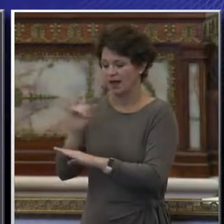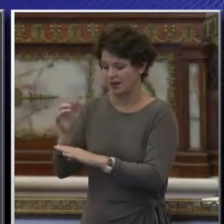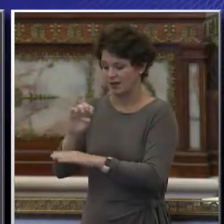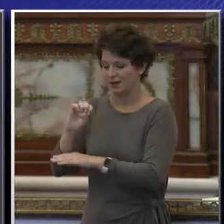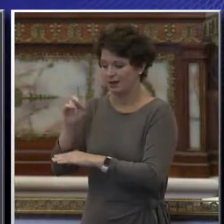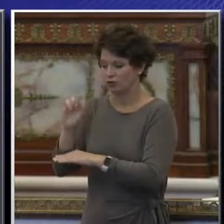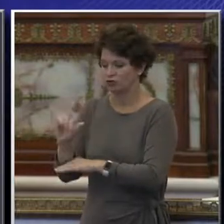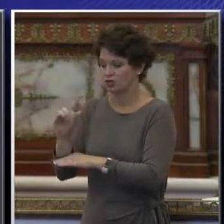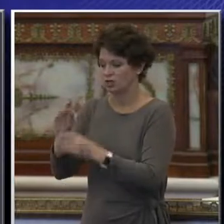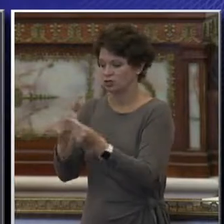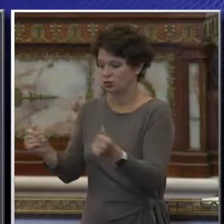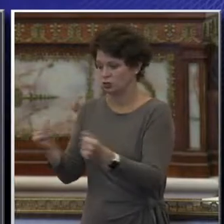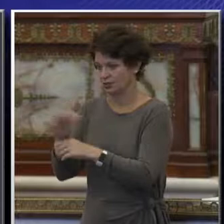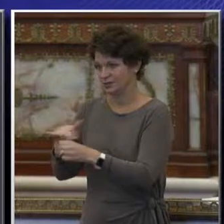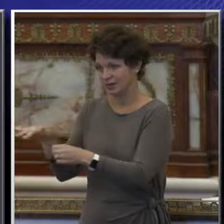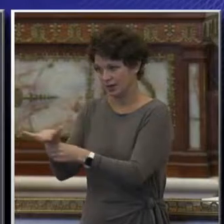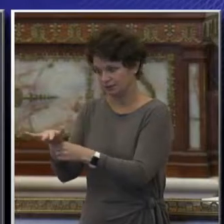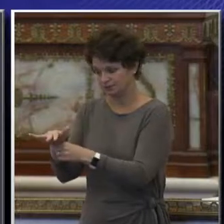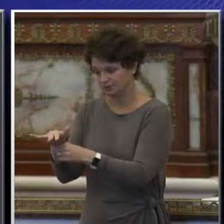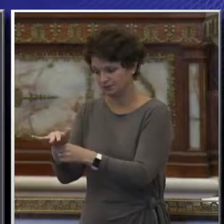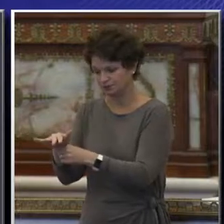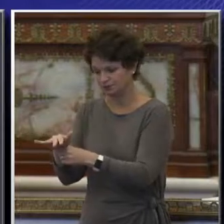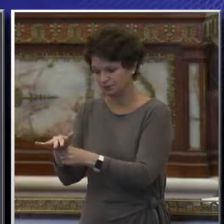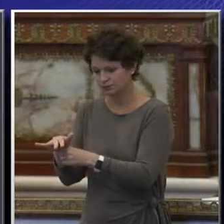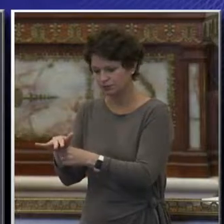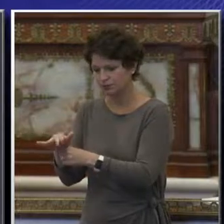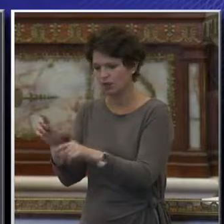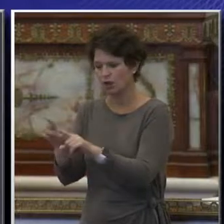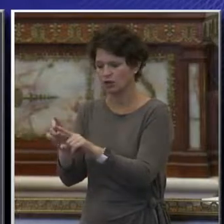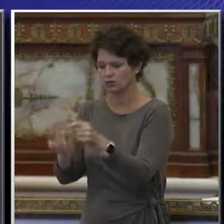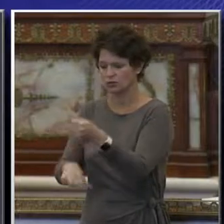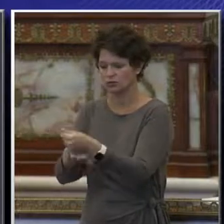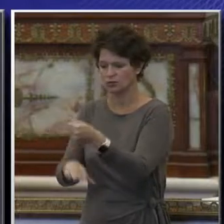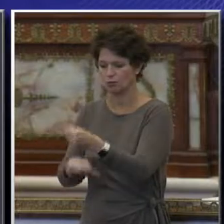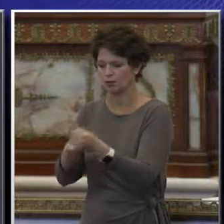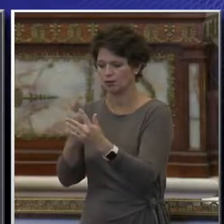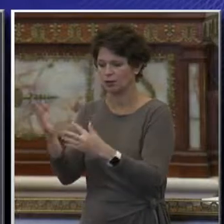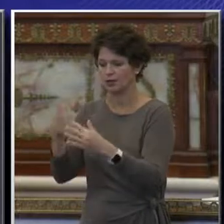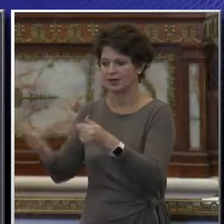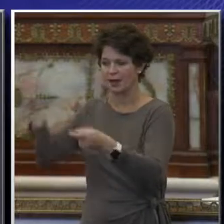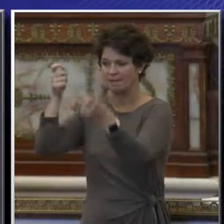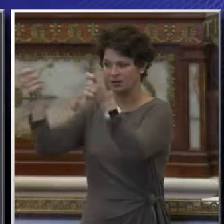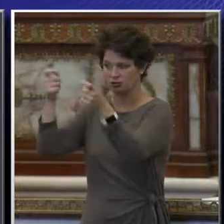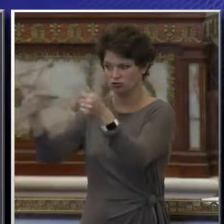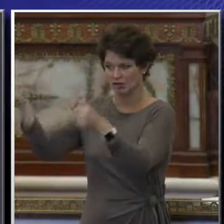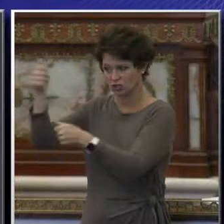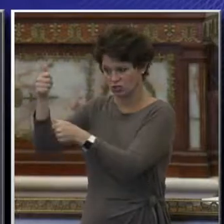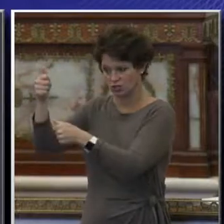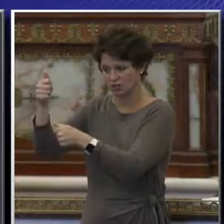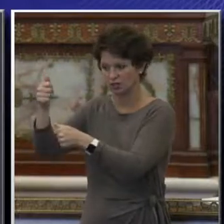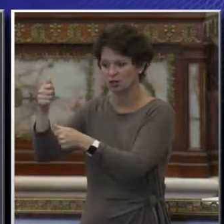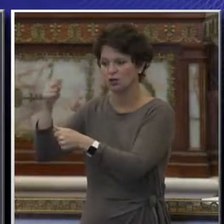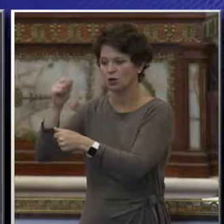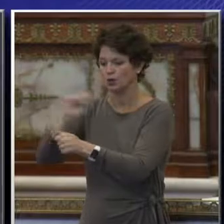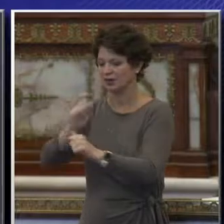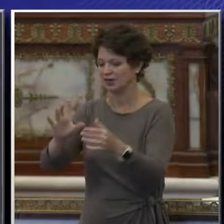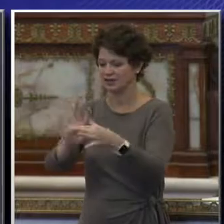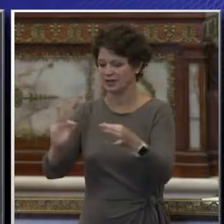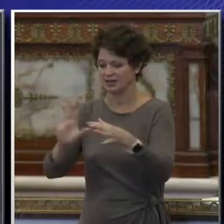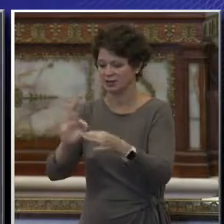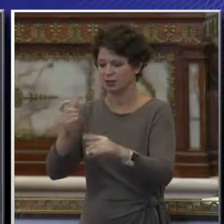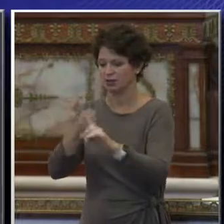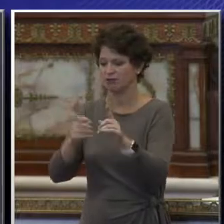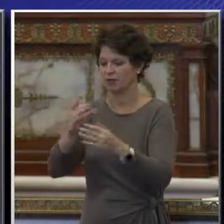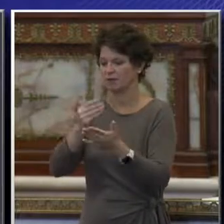site. This, we are also are supported by the administration, which is who will give testimony by the